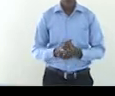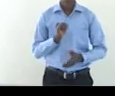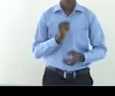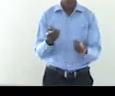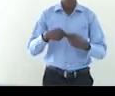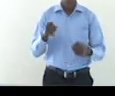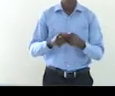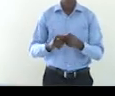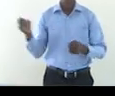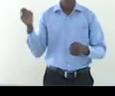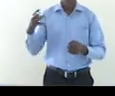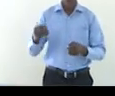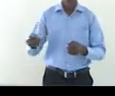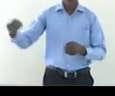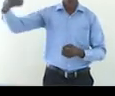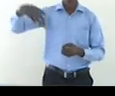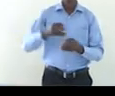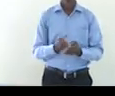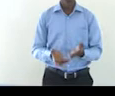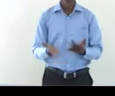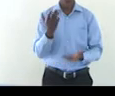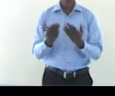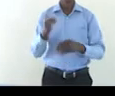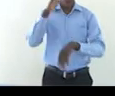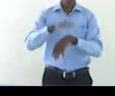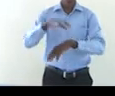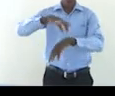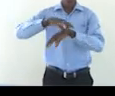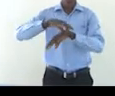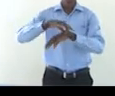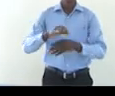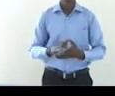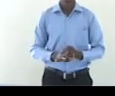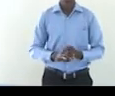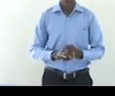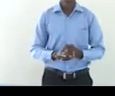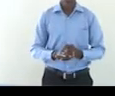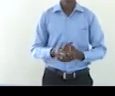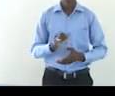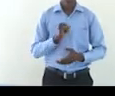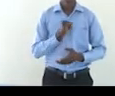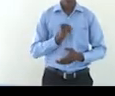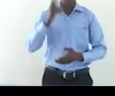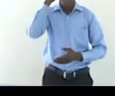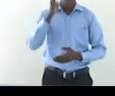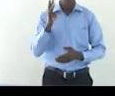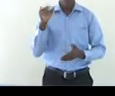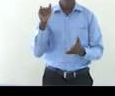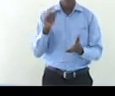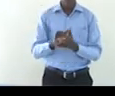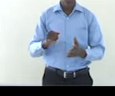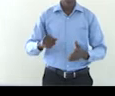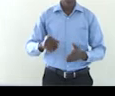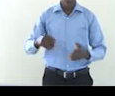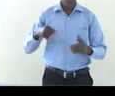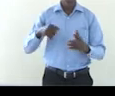I came to cast out fire upon the earth, and would that it were